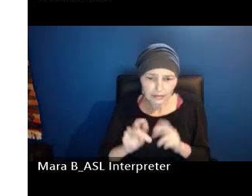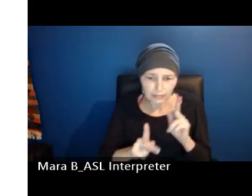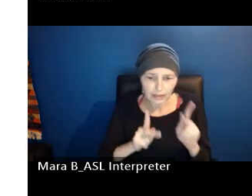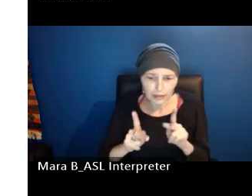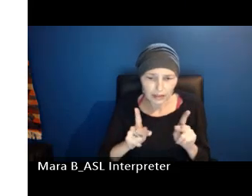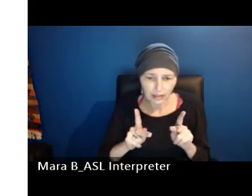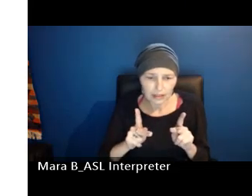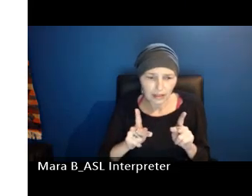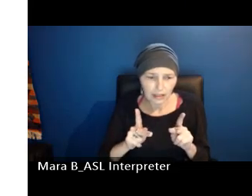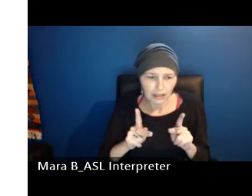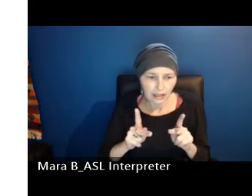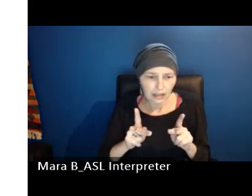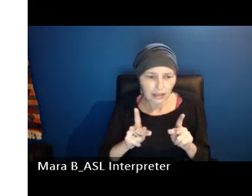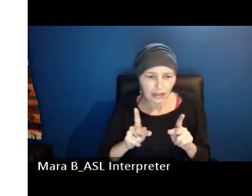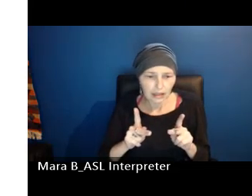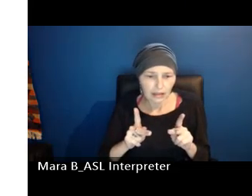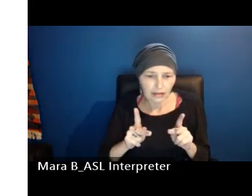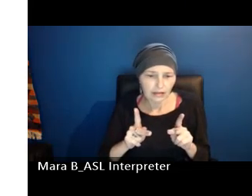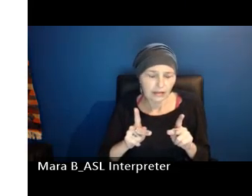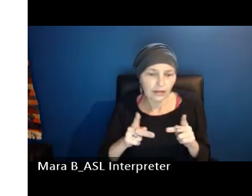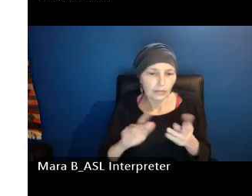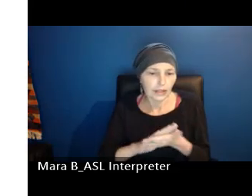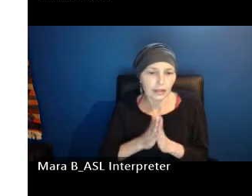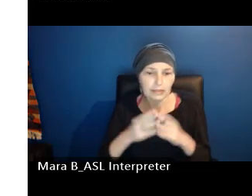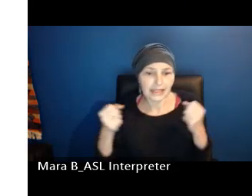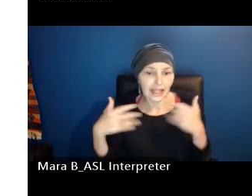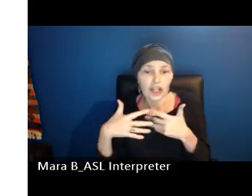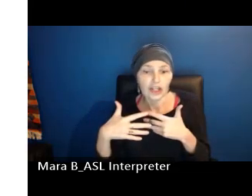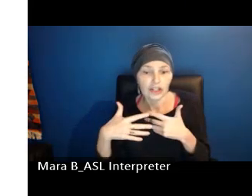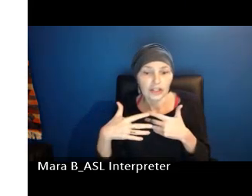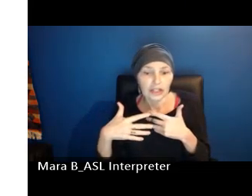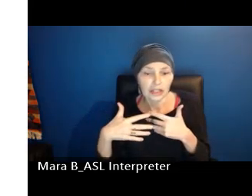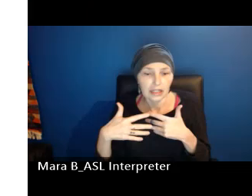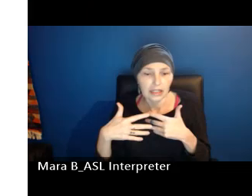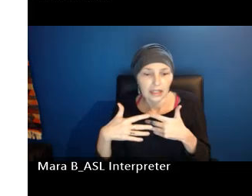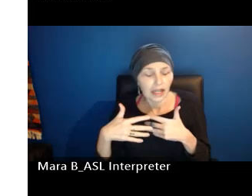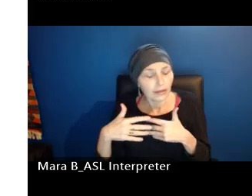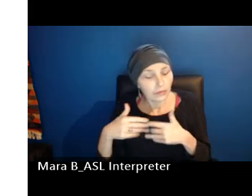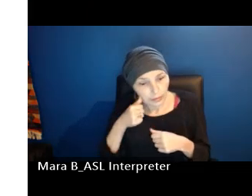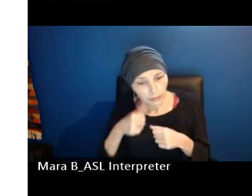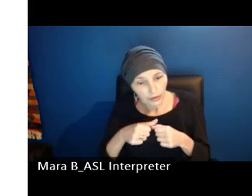we get scared. Fear drives bad decisions.